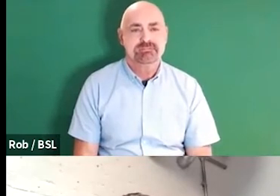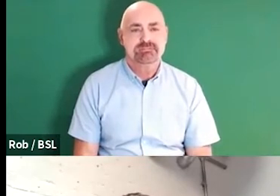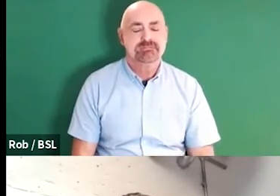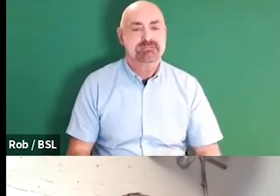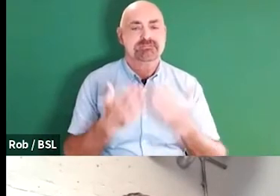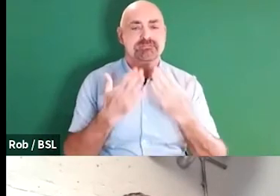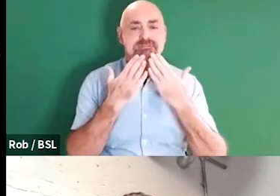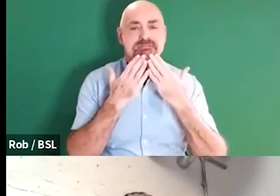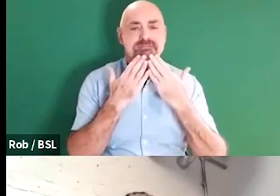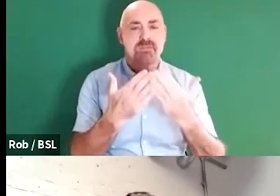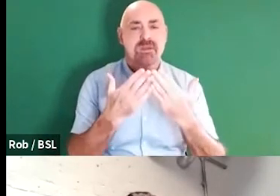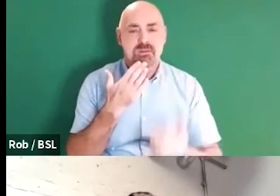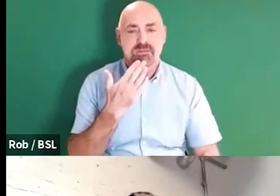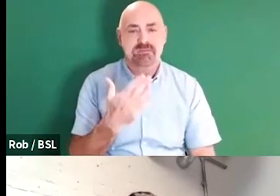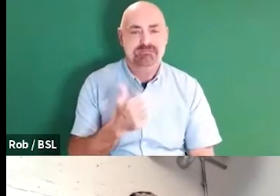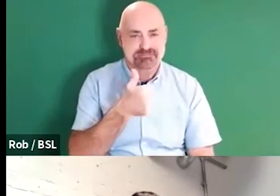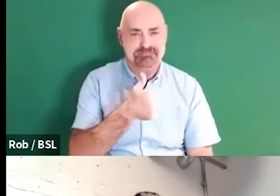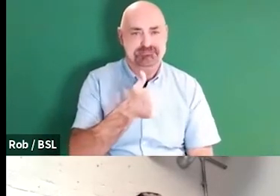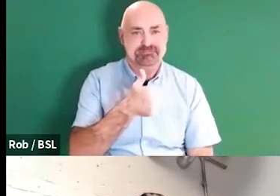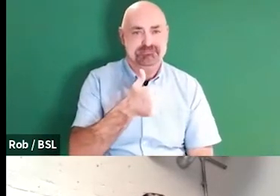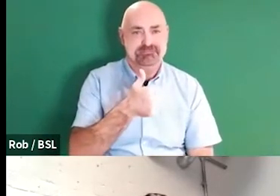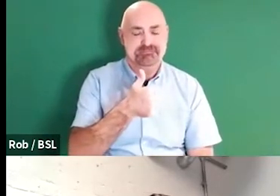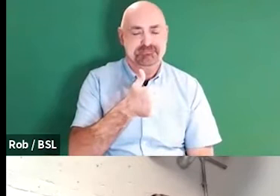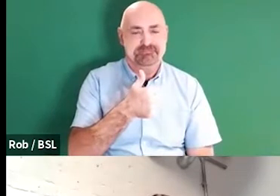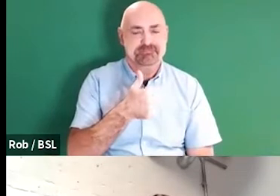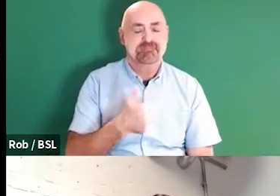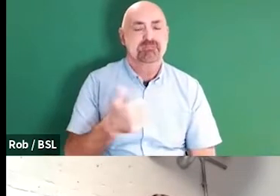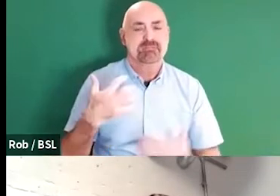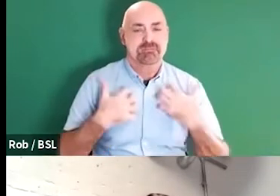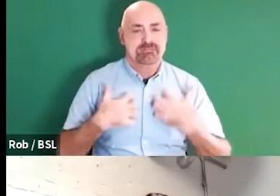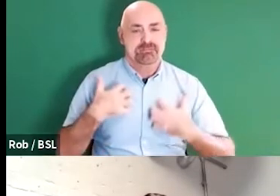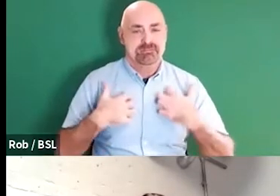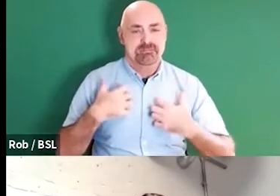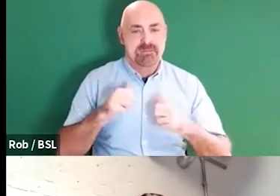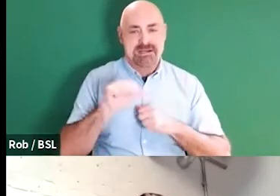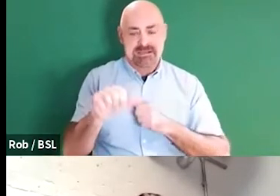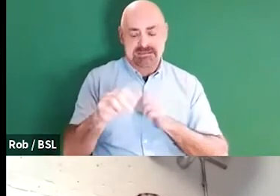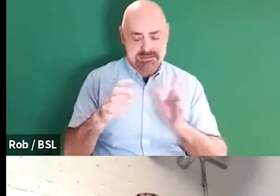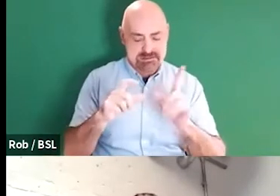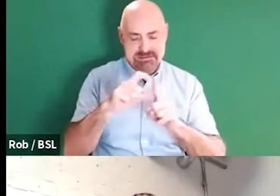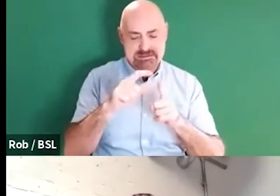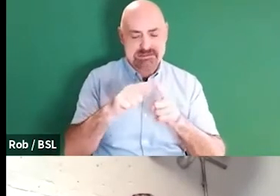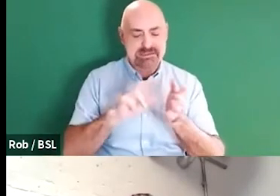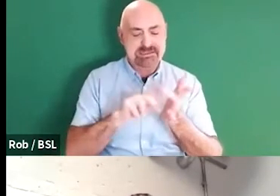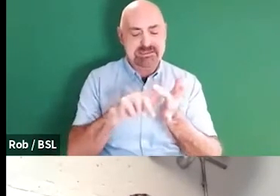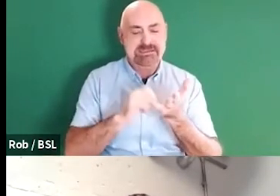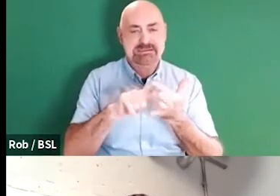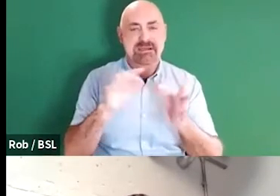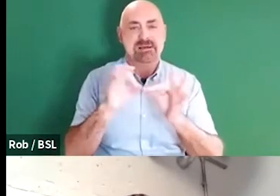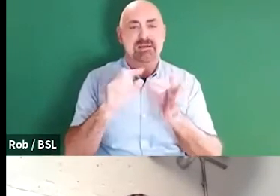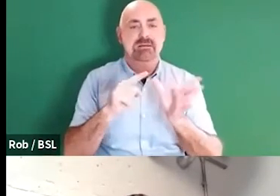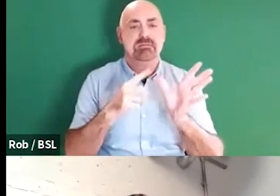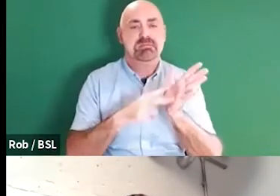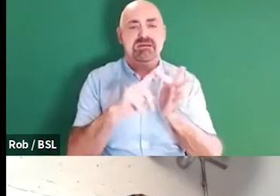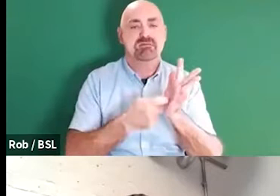Thank you, Marc. That was very interesting. Our next speaker is Denise Beavers. Hi, Denise. Could you